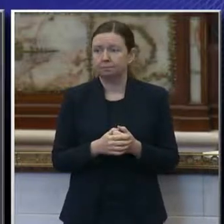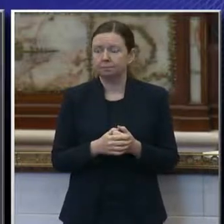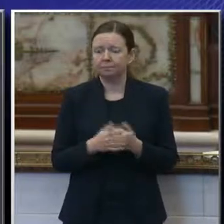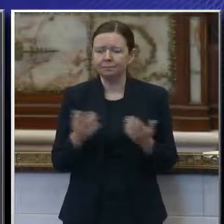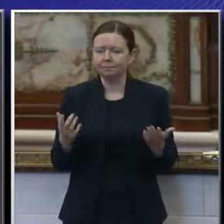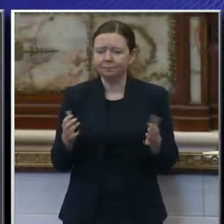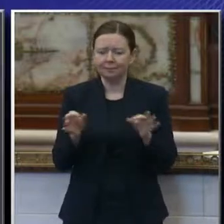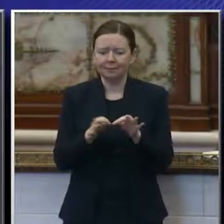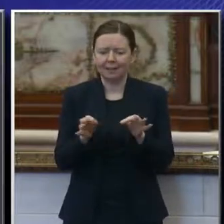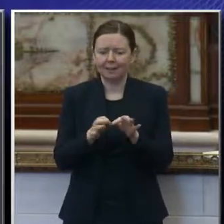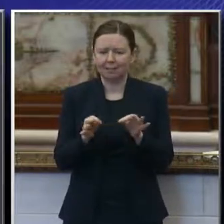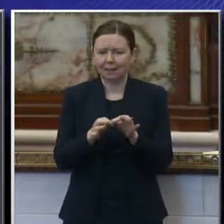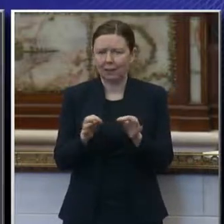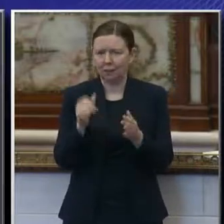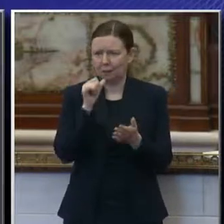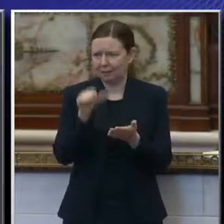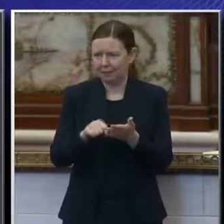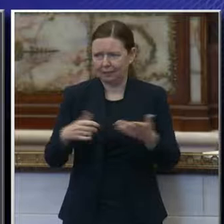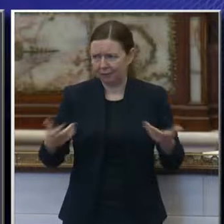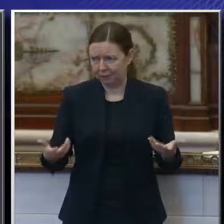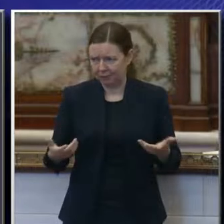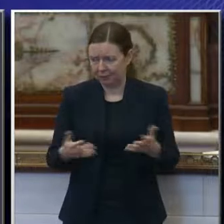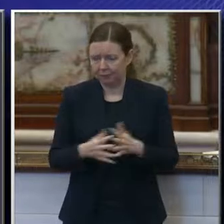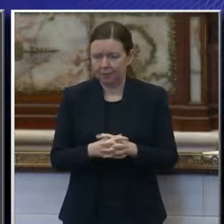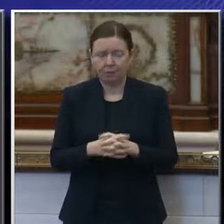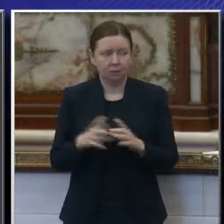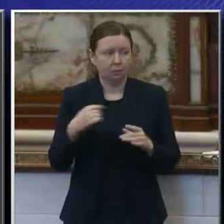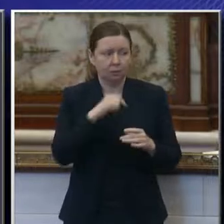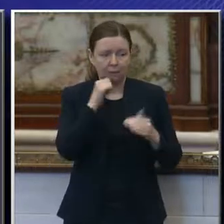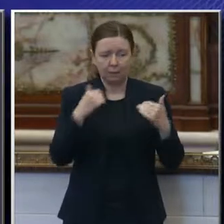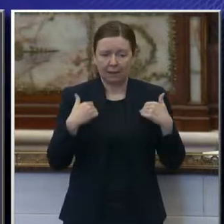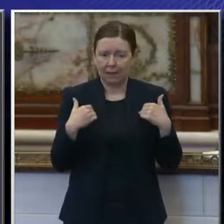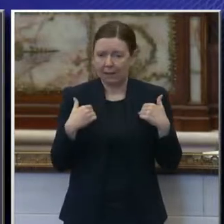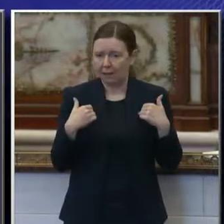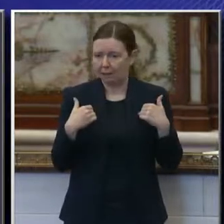the value of that letter be when we don't have